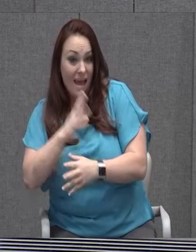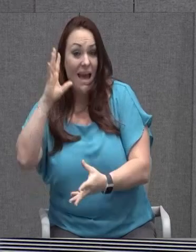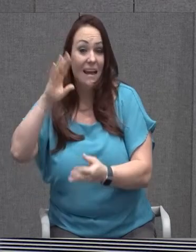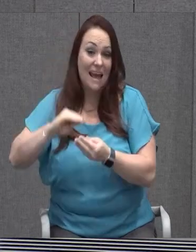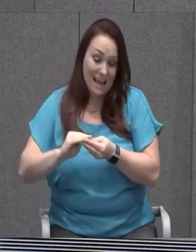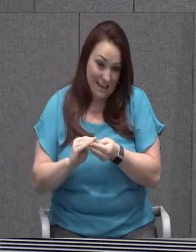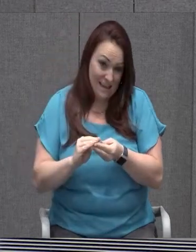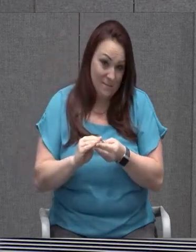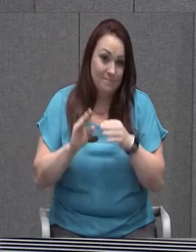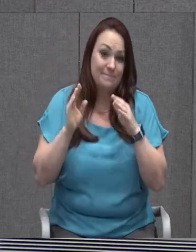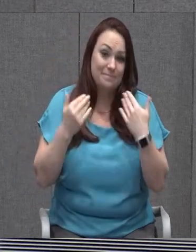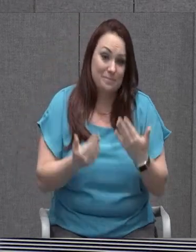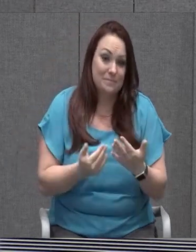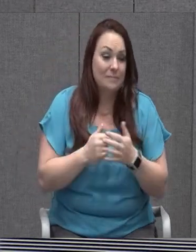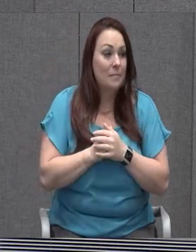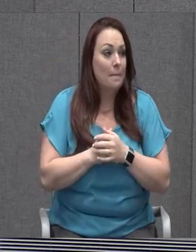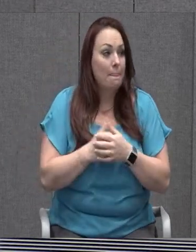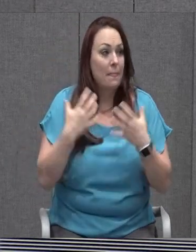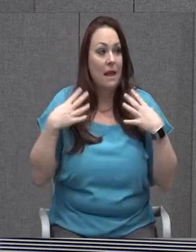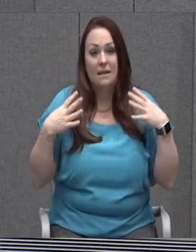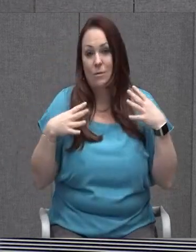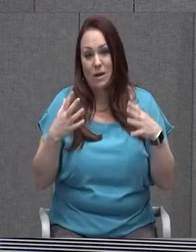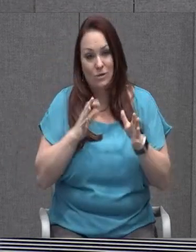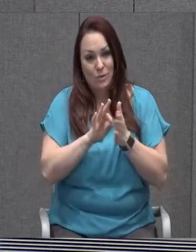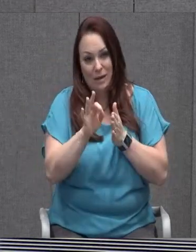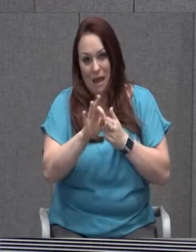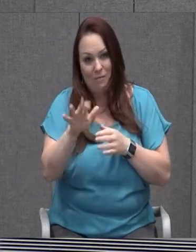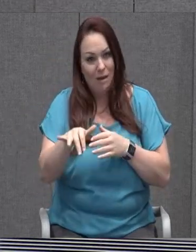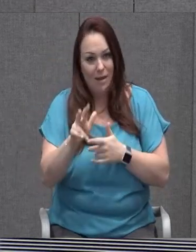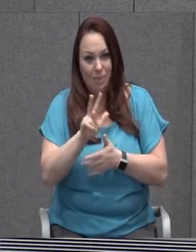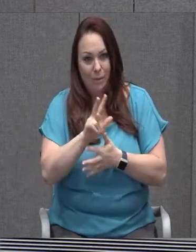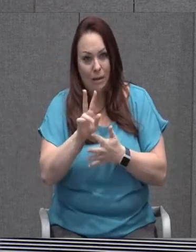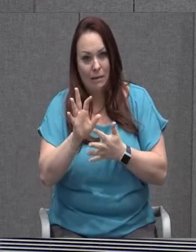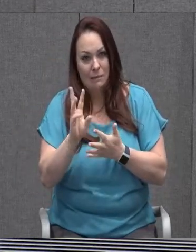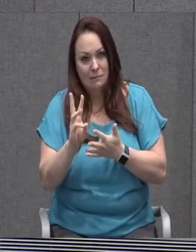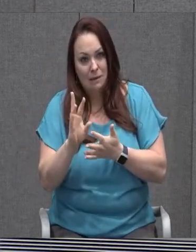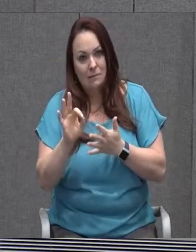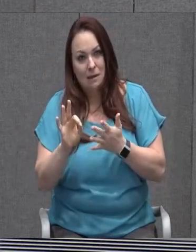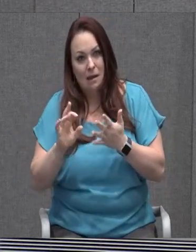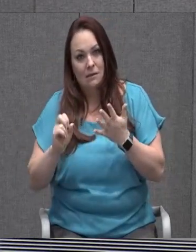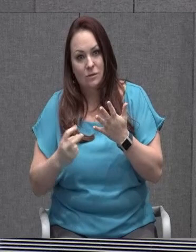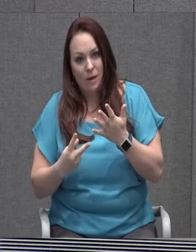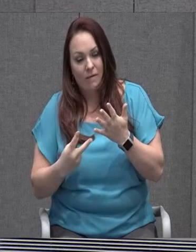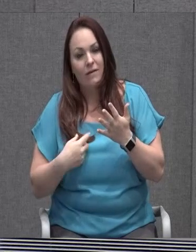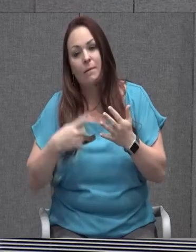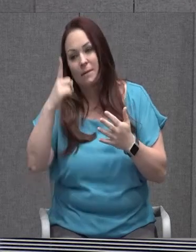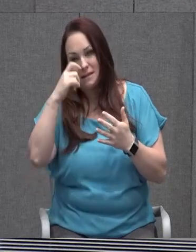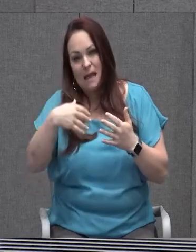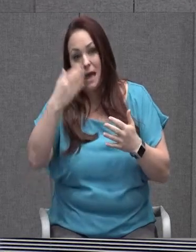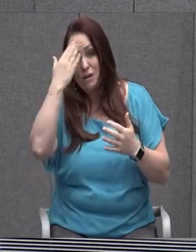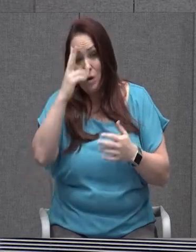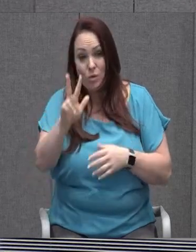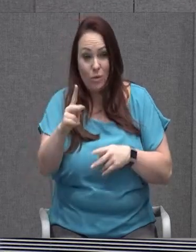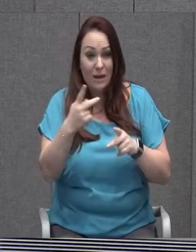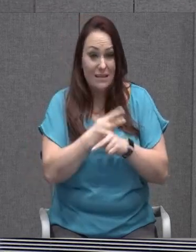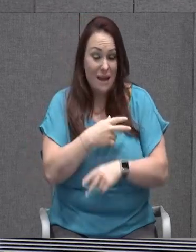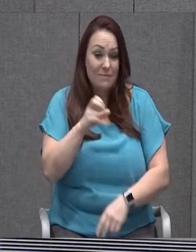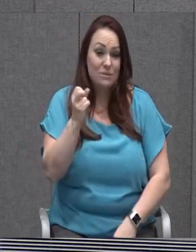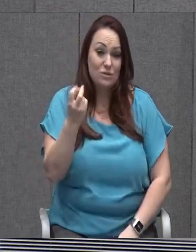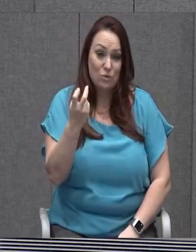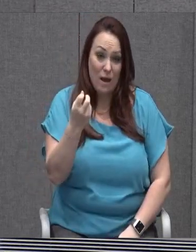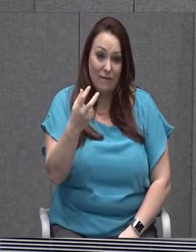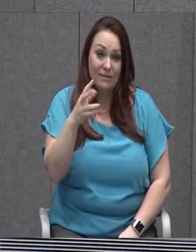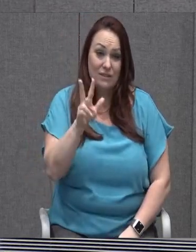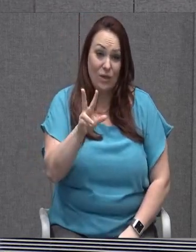adding. Okay. So I didn't want to count by threes. So I counted up to 12 because I know what 3 times 12 is. Okay.